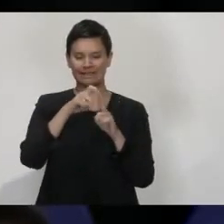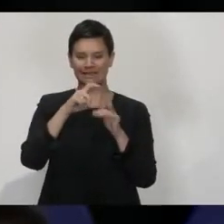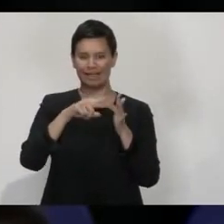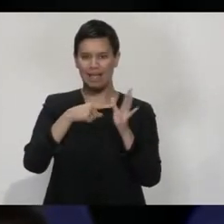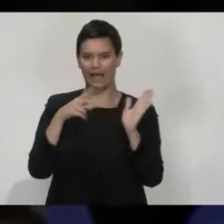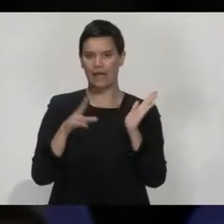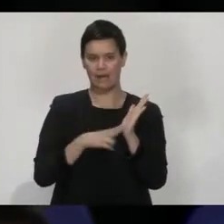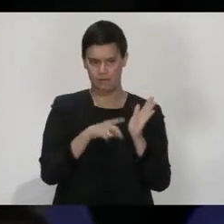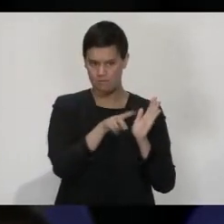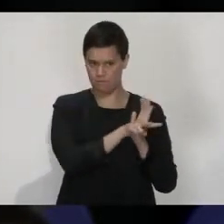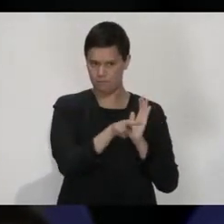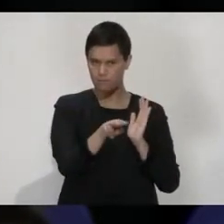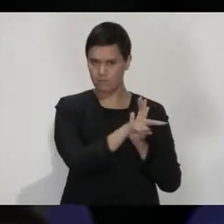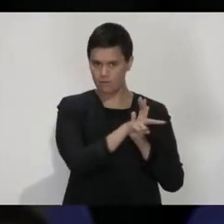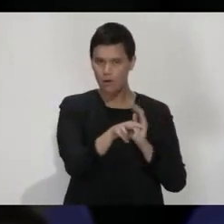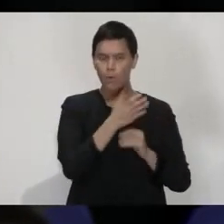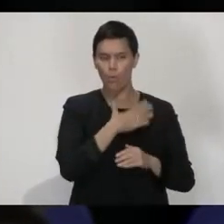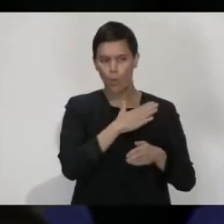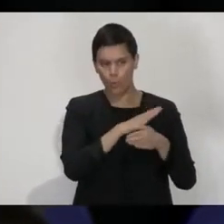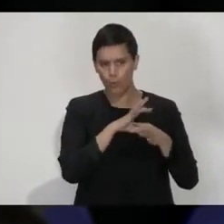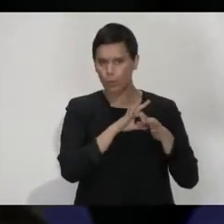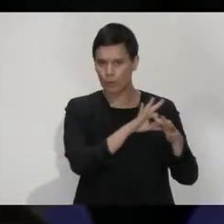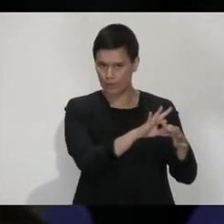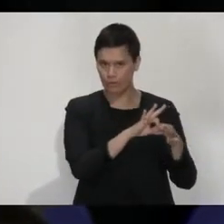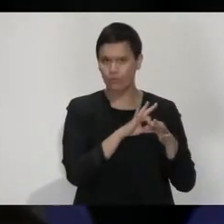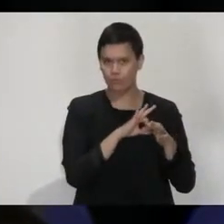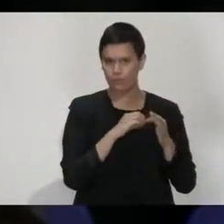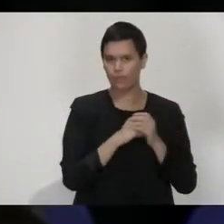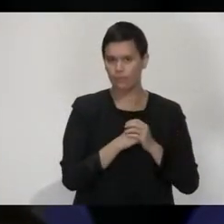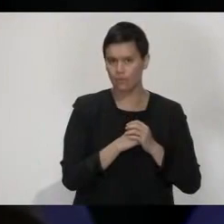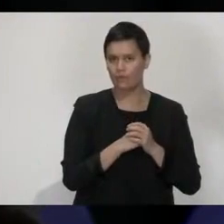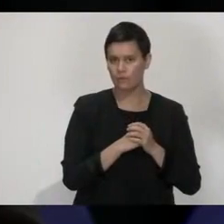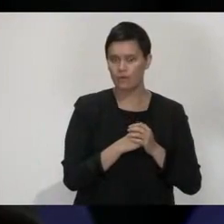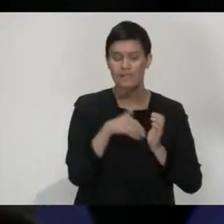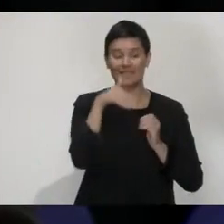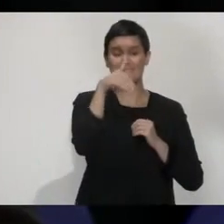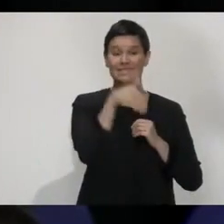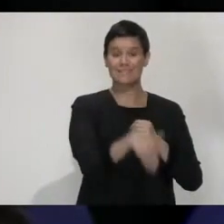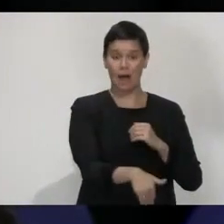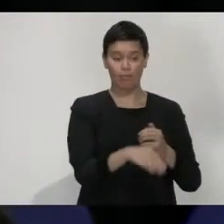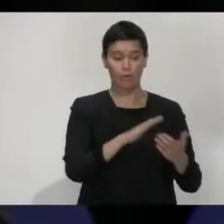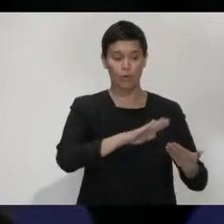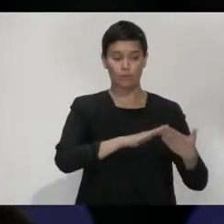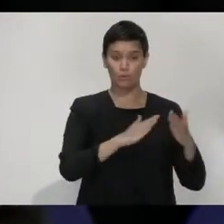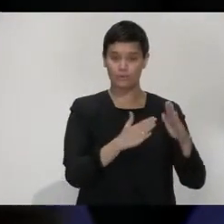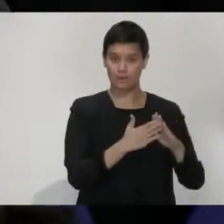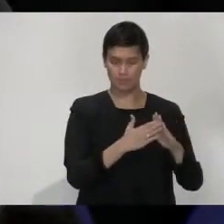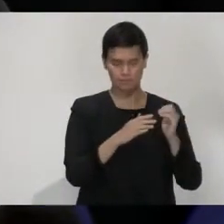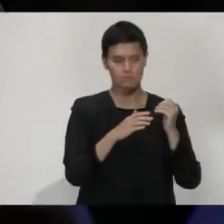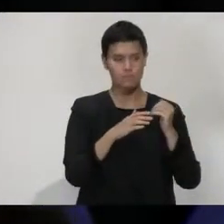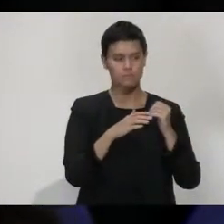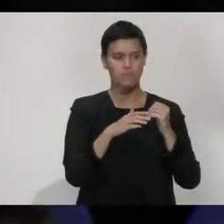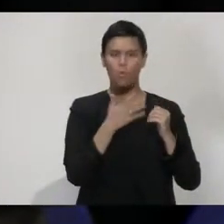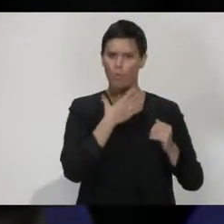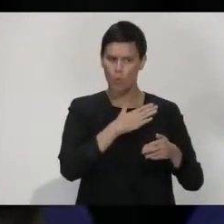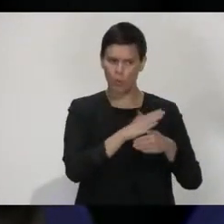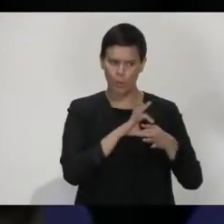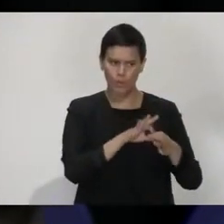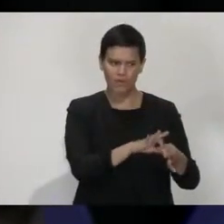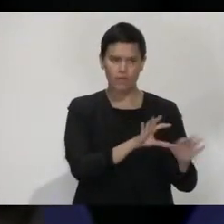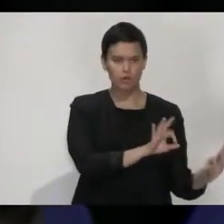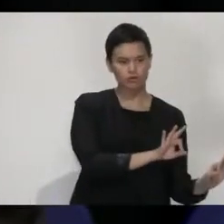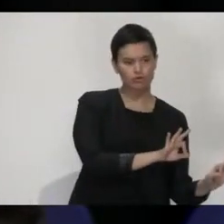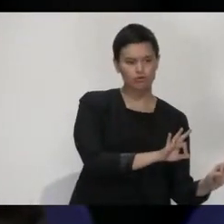but we want to work with the Southland community on a fair and just transition. I was in Invercargill myself on Monday having